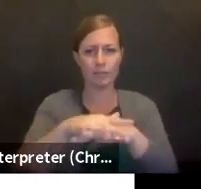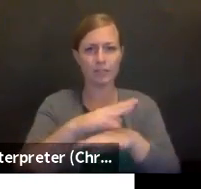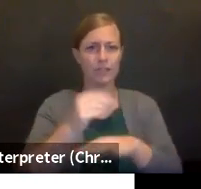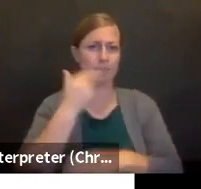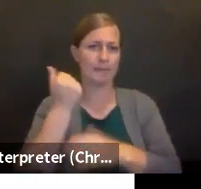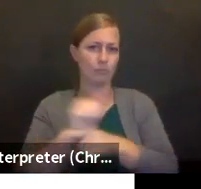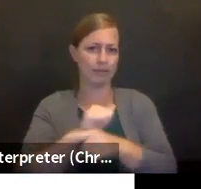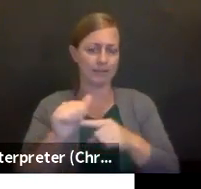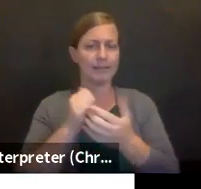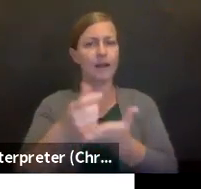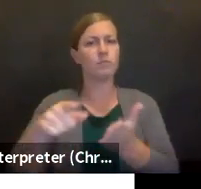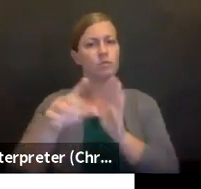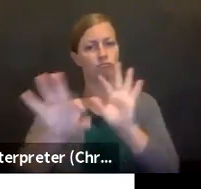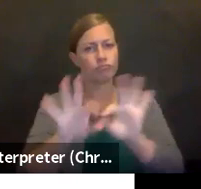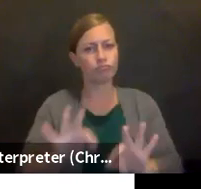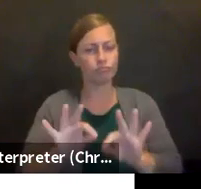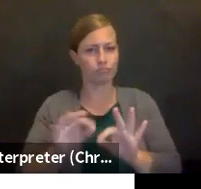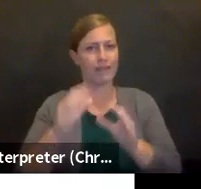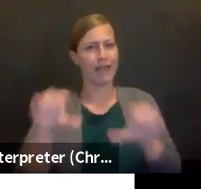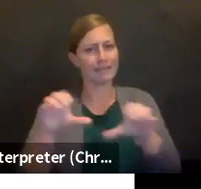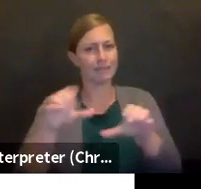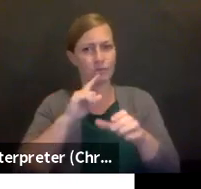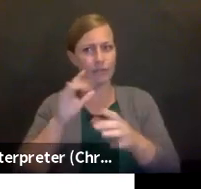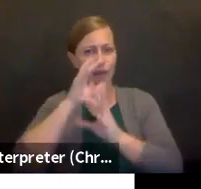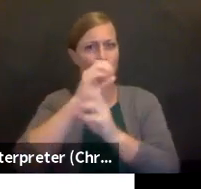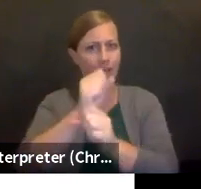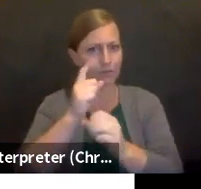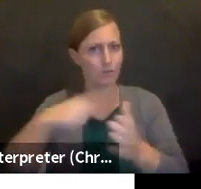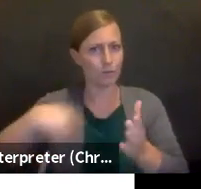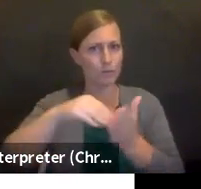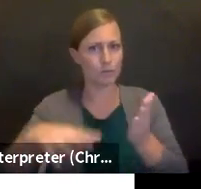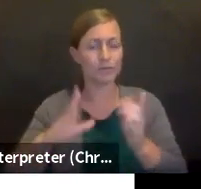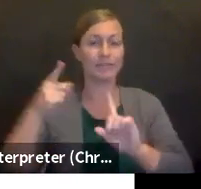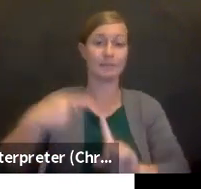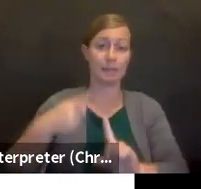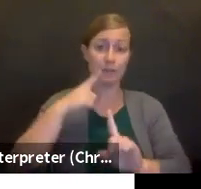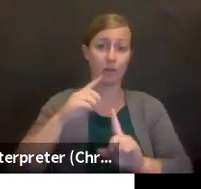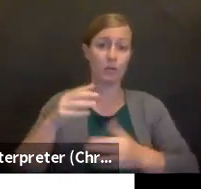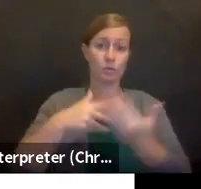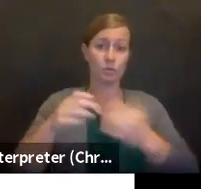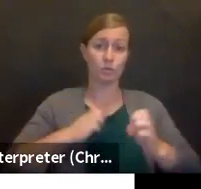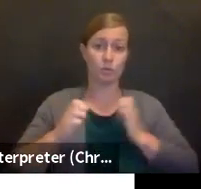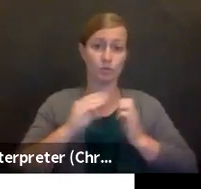you select engaging activities, especially through social, emotional, and cultural learning.